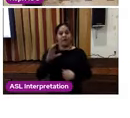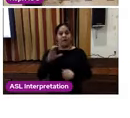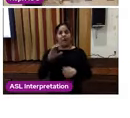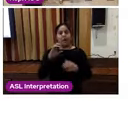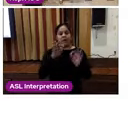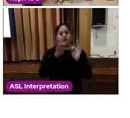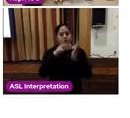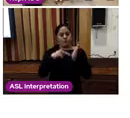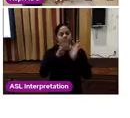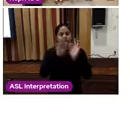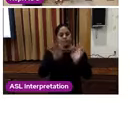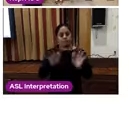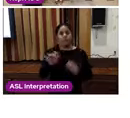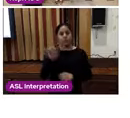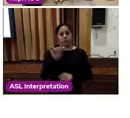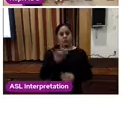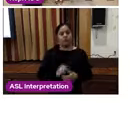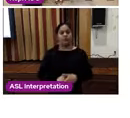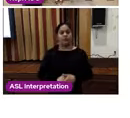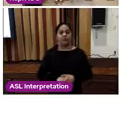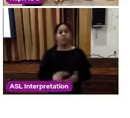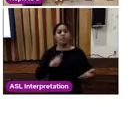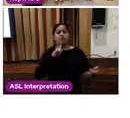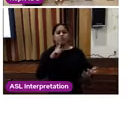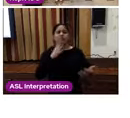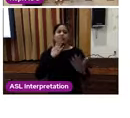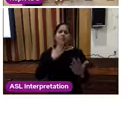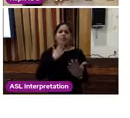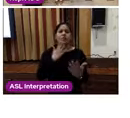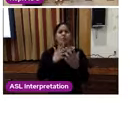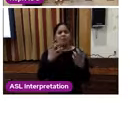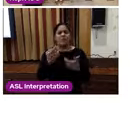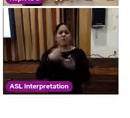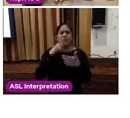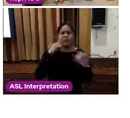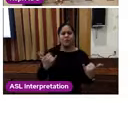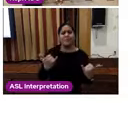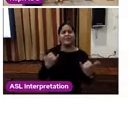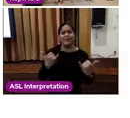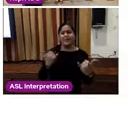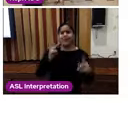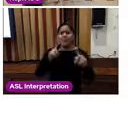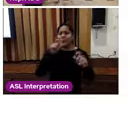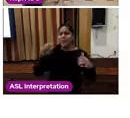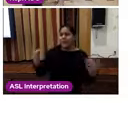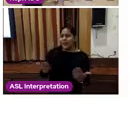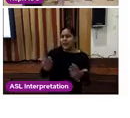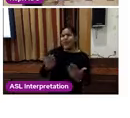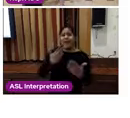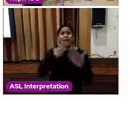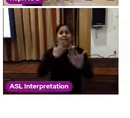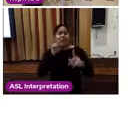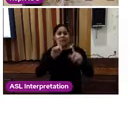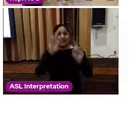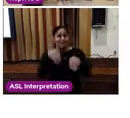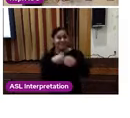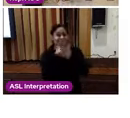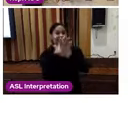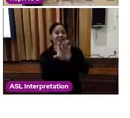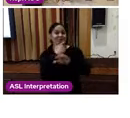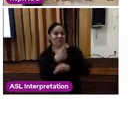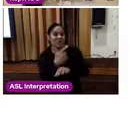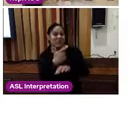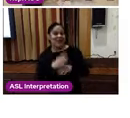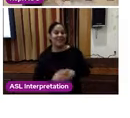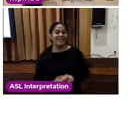well. So all that is to say is thank you all so much for joining us today in person, and thanks to everybody looking right in here. Thanks to everybody for